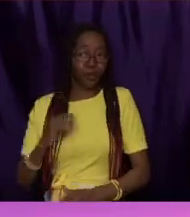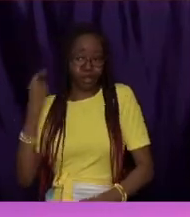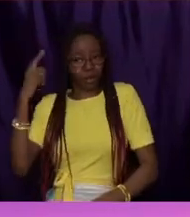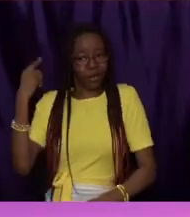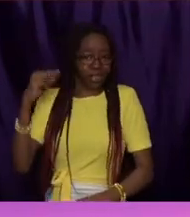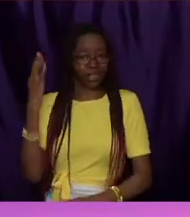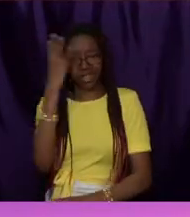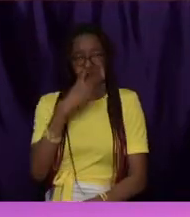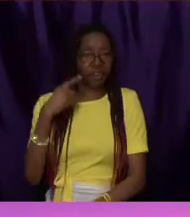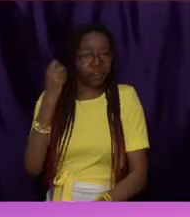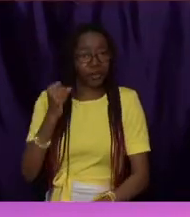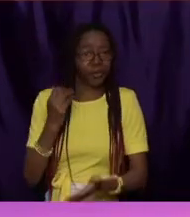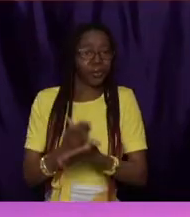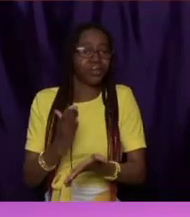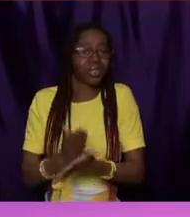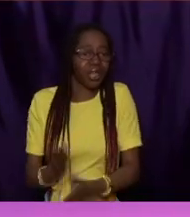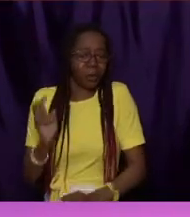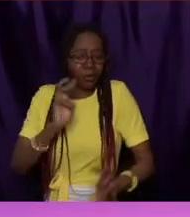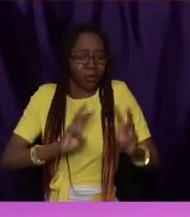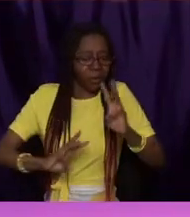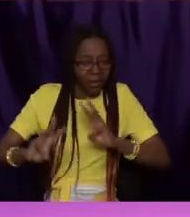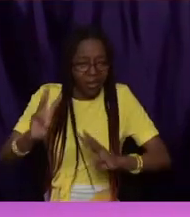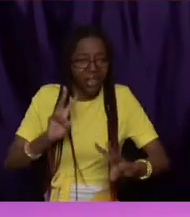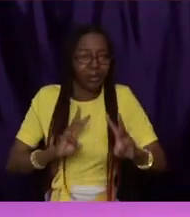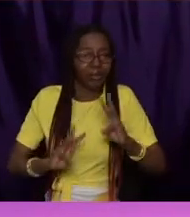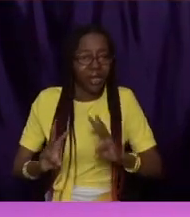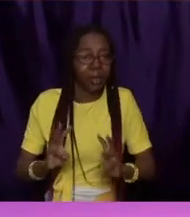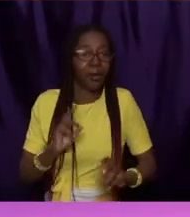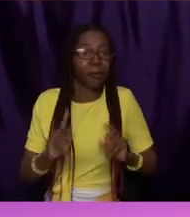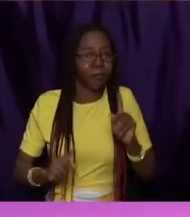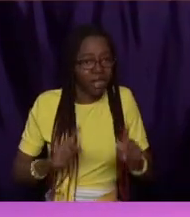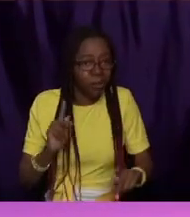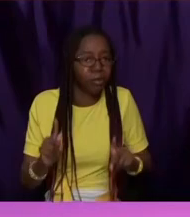Just beautiful. When you stop worrying about commentators,